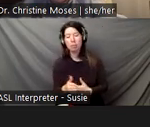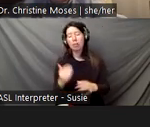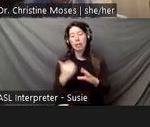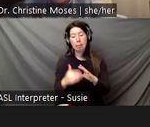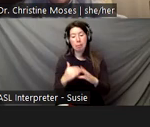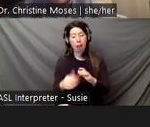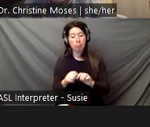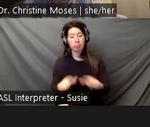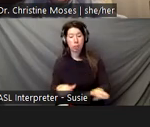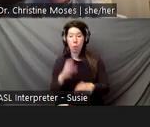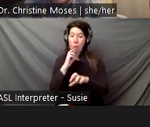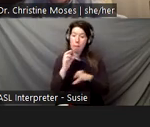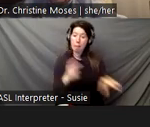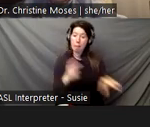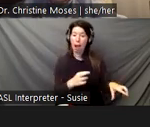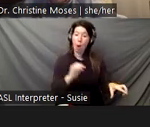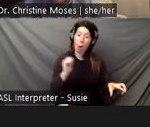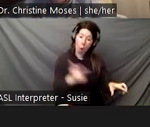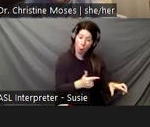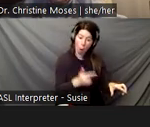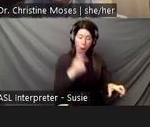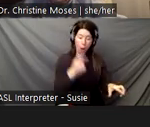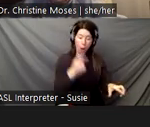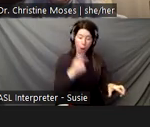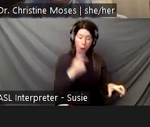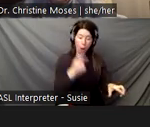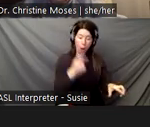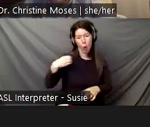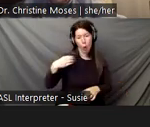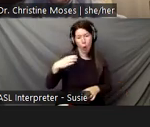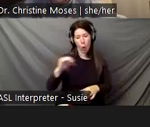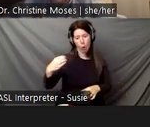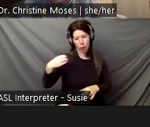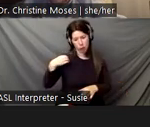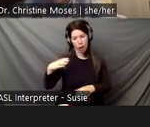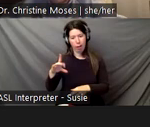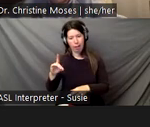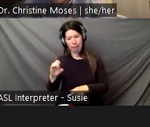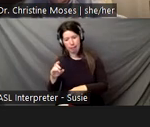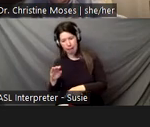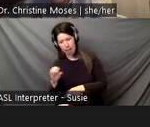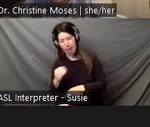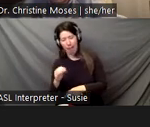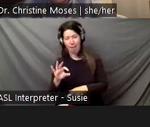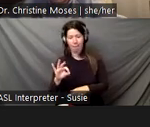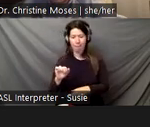all to co-chairs Debbie, co-chair Faith, as well as staff. And then we can integrate all of those together.